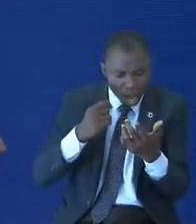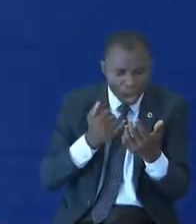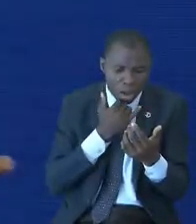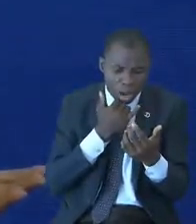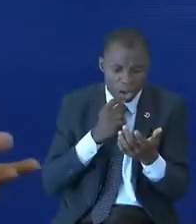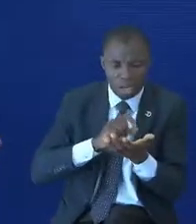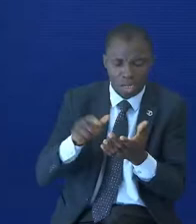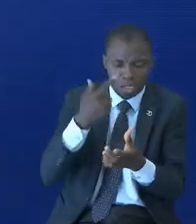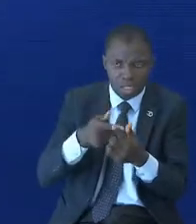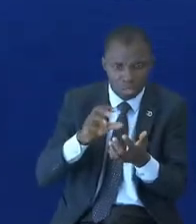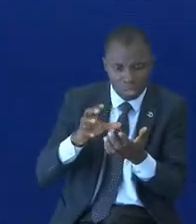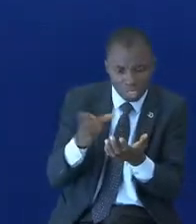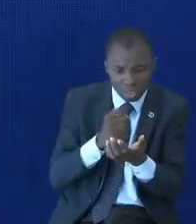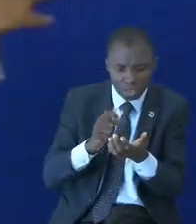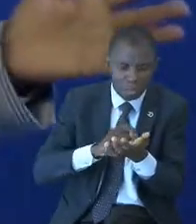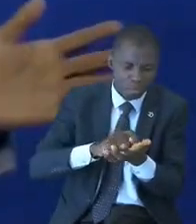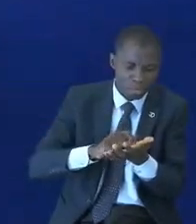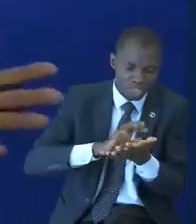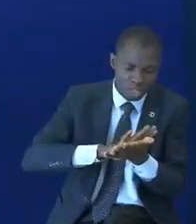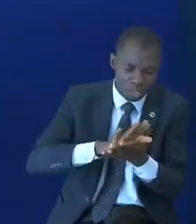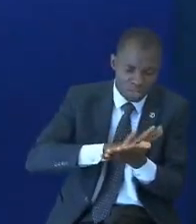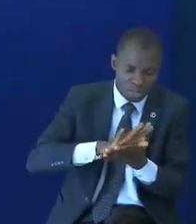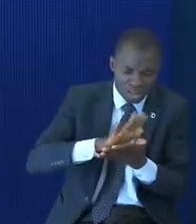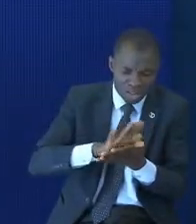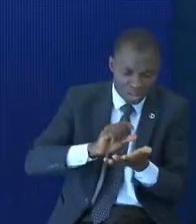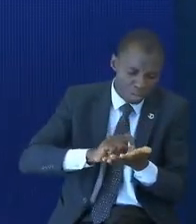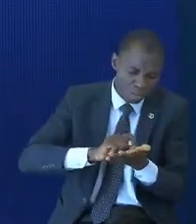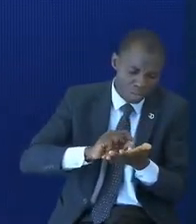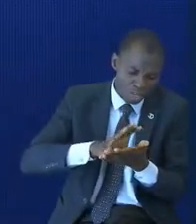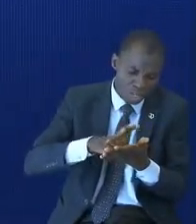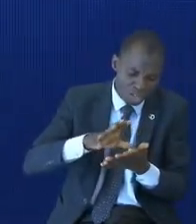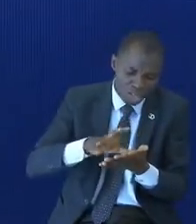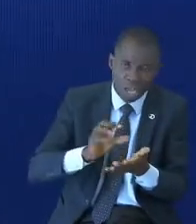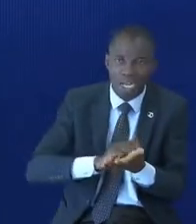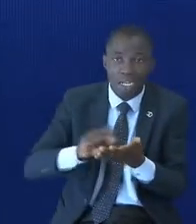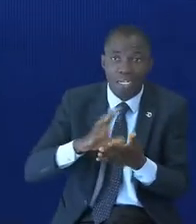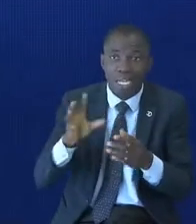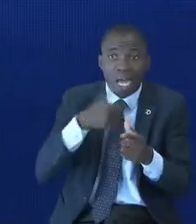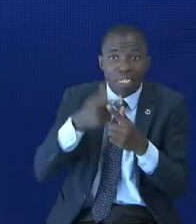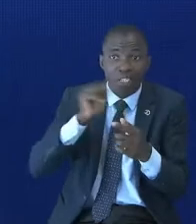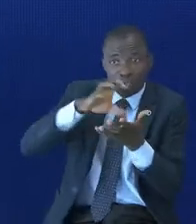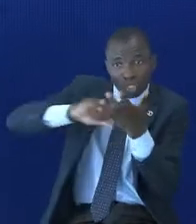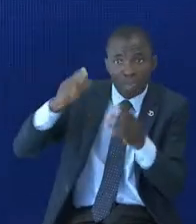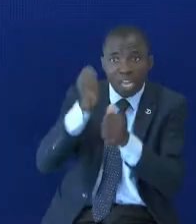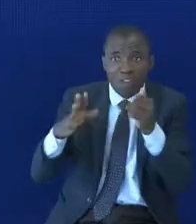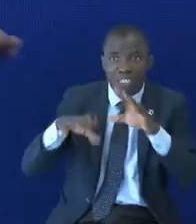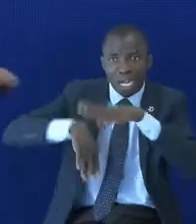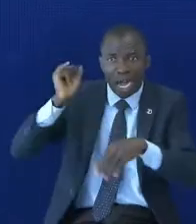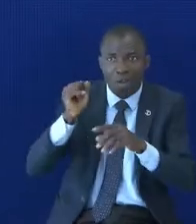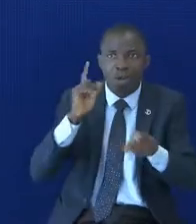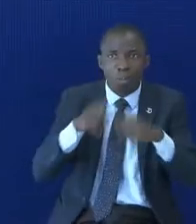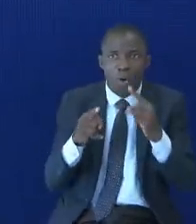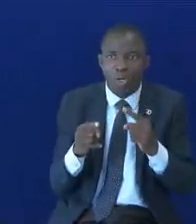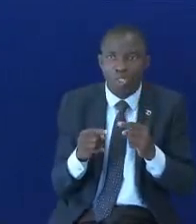typing, I'm sure you've used that correcting a liquid before. And you've blotted everything out. But when you do it because